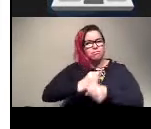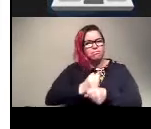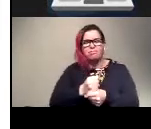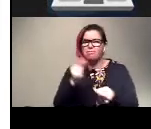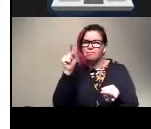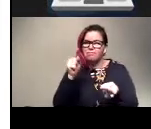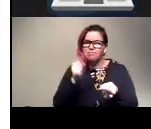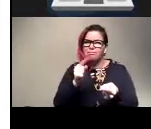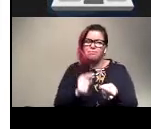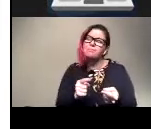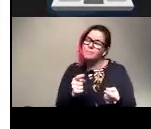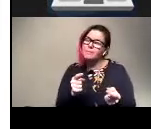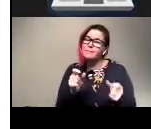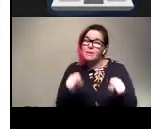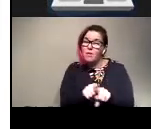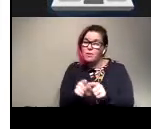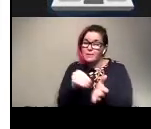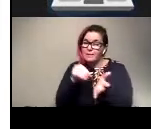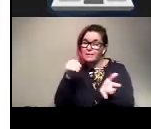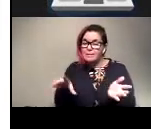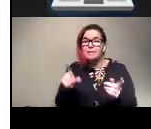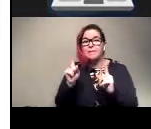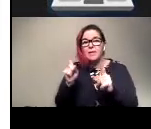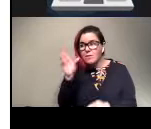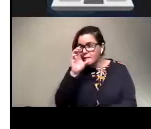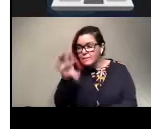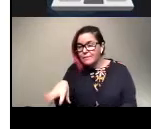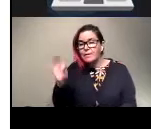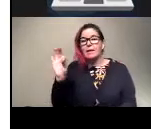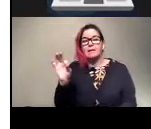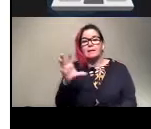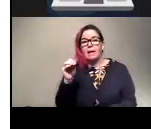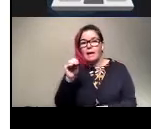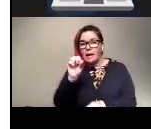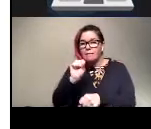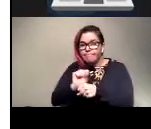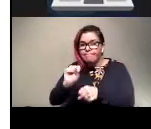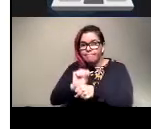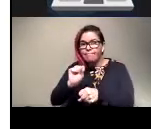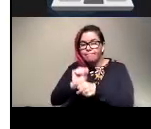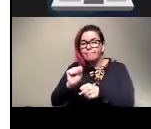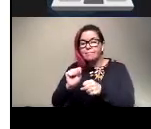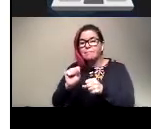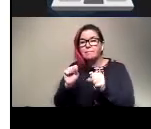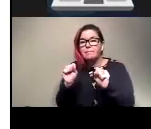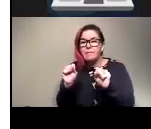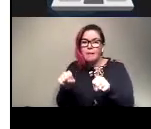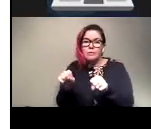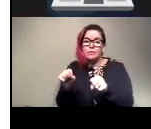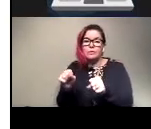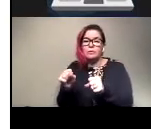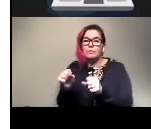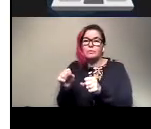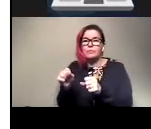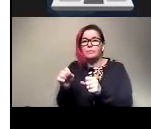can be really expensive to go find them and to do all the work to be able to get those to be able